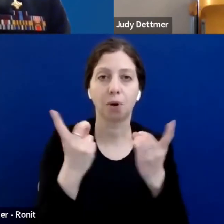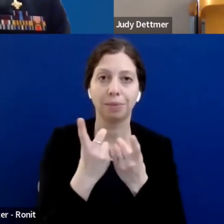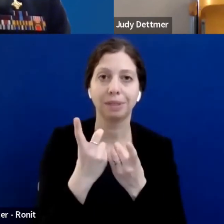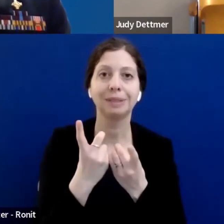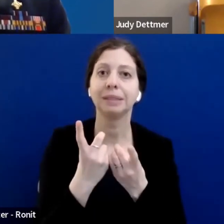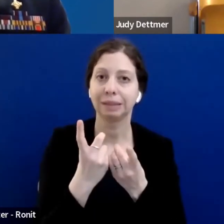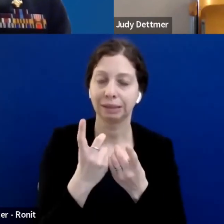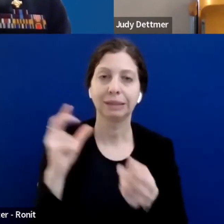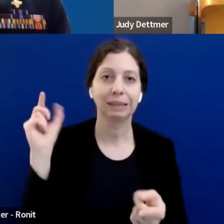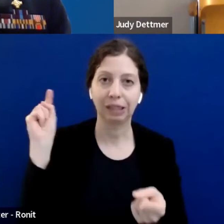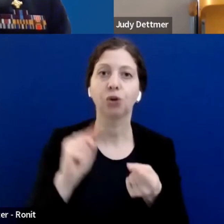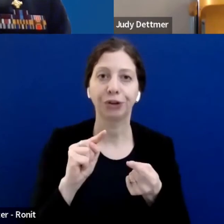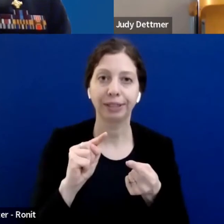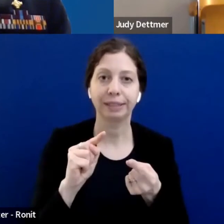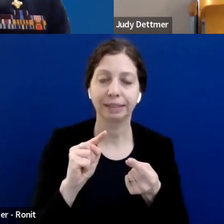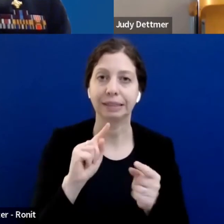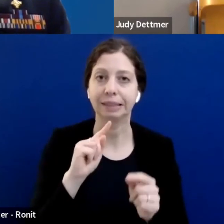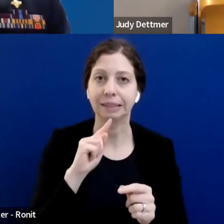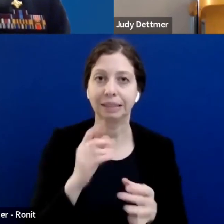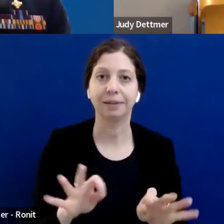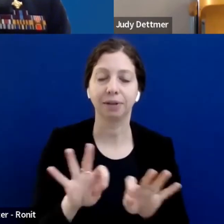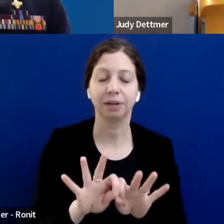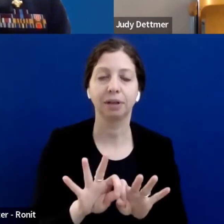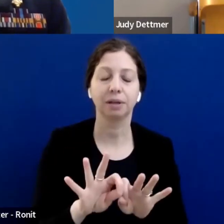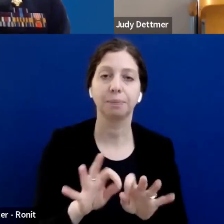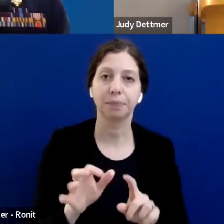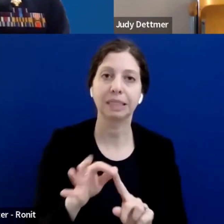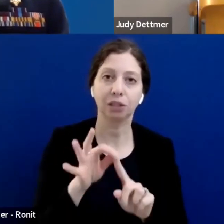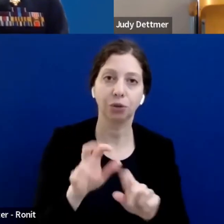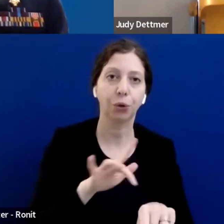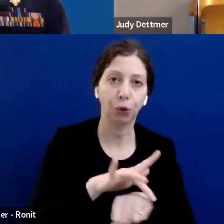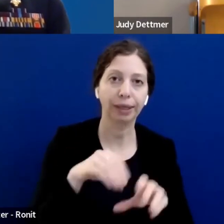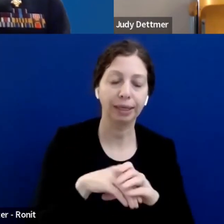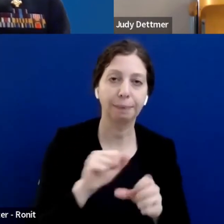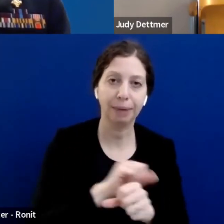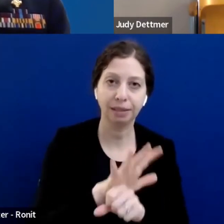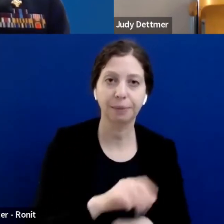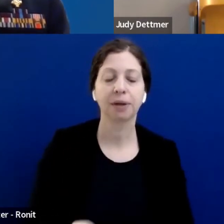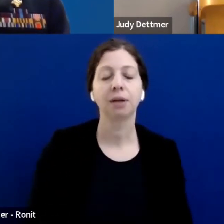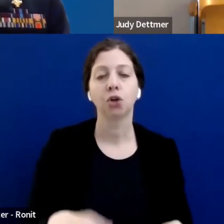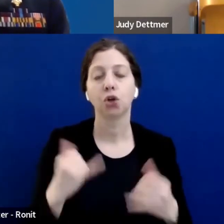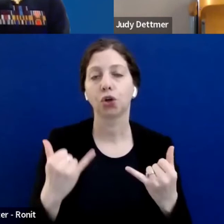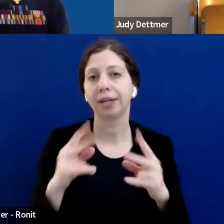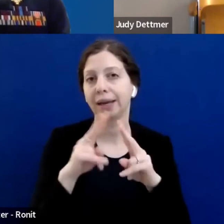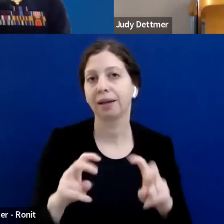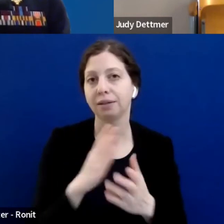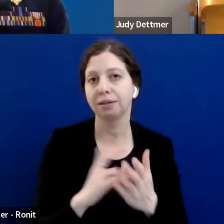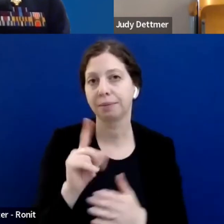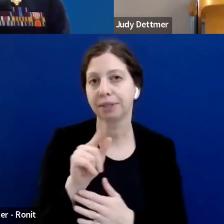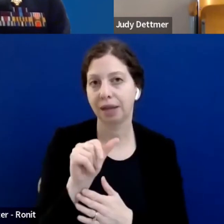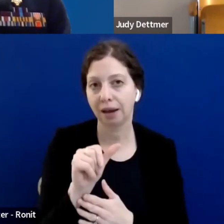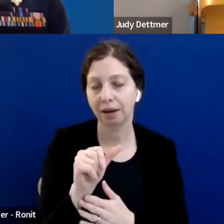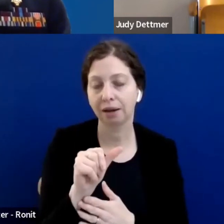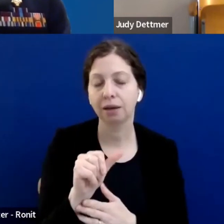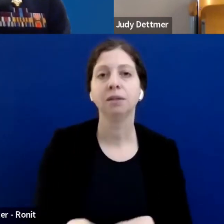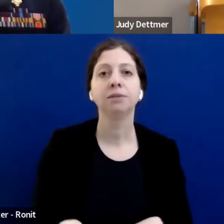significantly, particularly early on in the pandemic. And so we are currently analyzing some of that data.